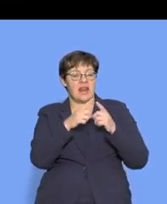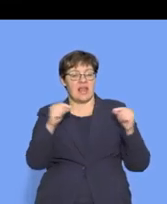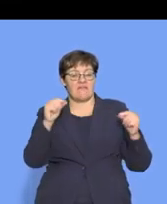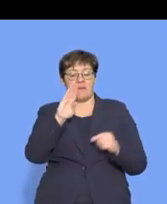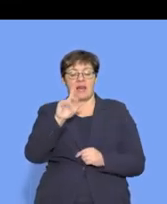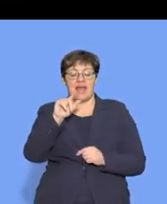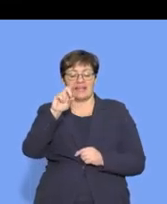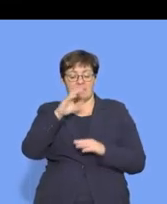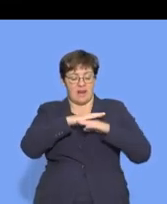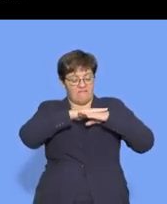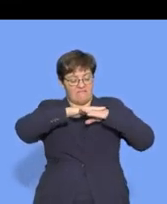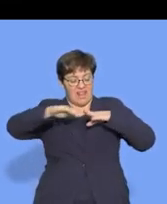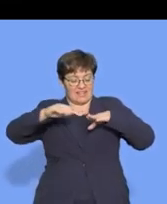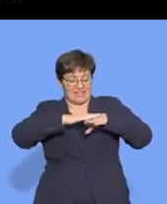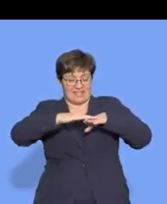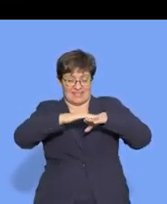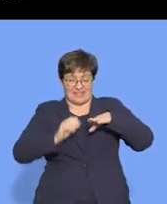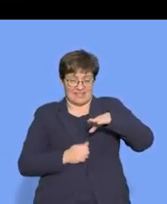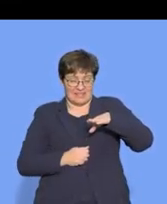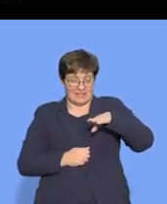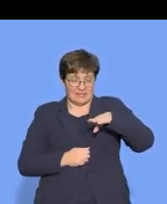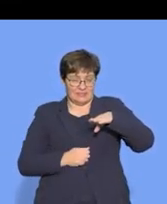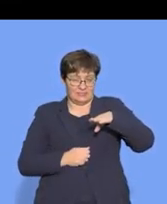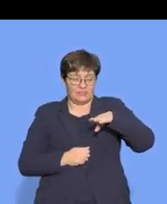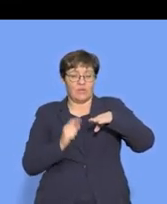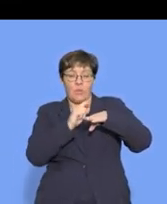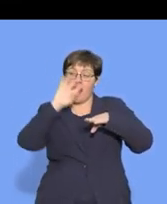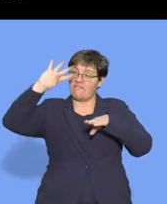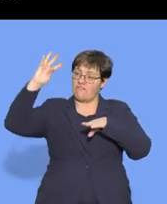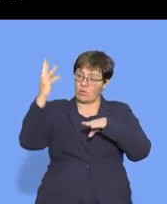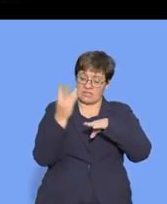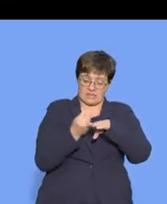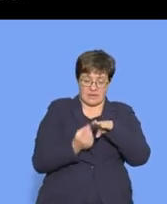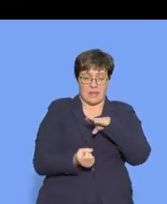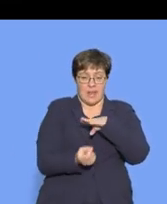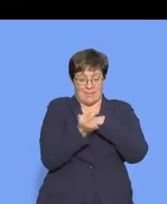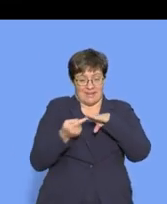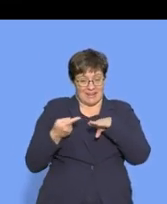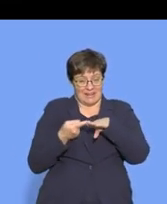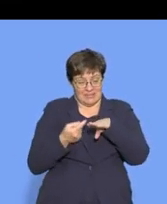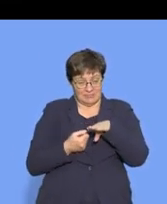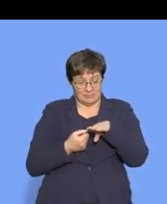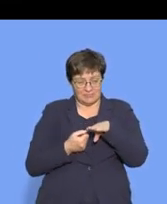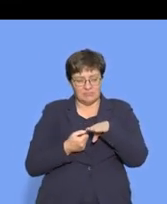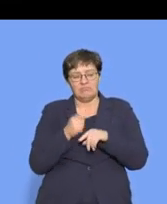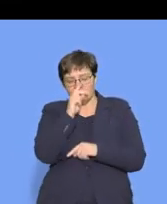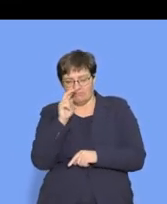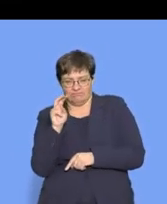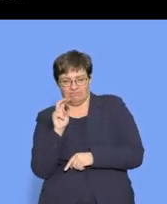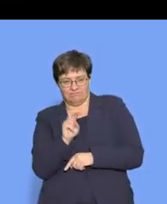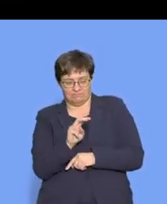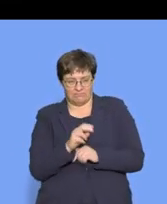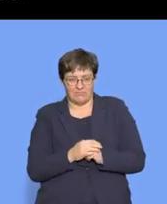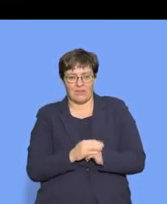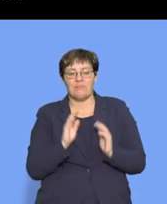flat part of the leaf where the photosynthesis occurs. And that's what we're going to be looking at in